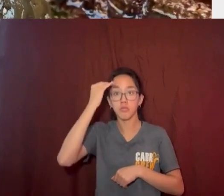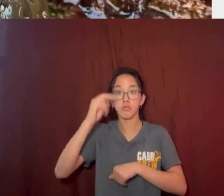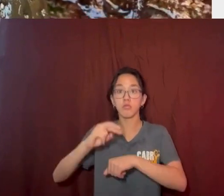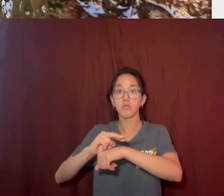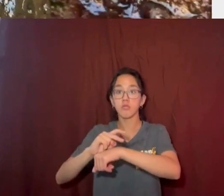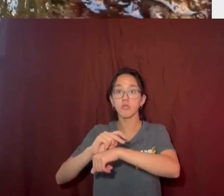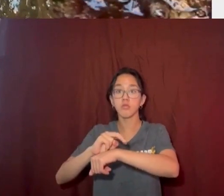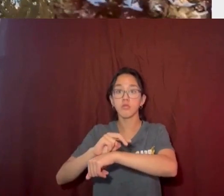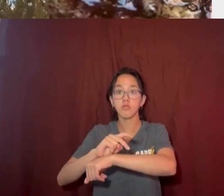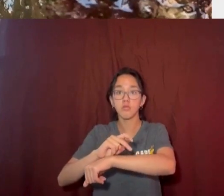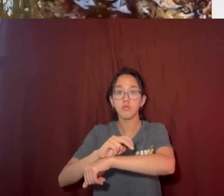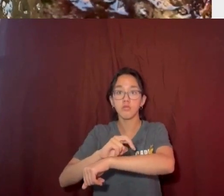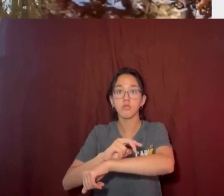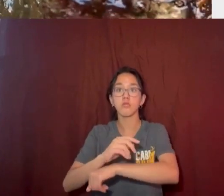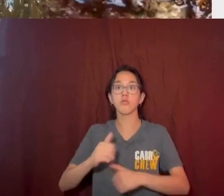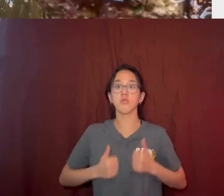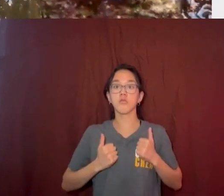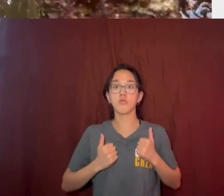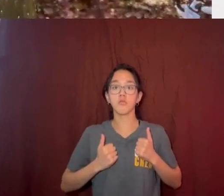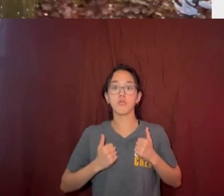garden.